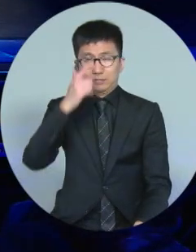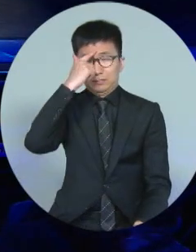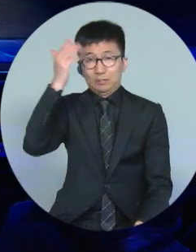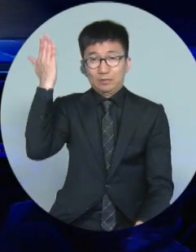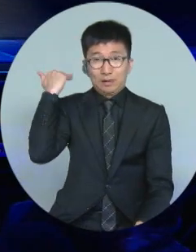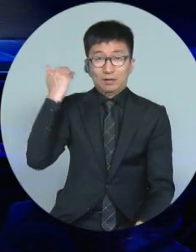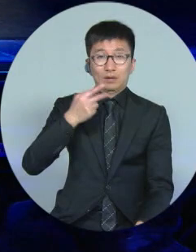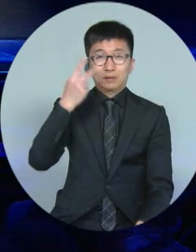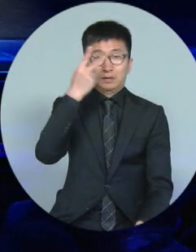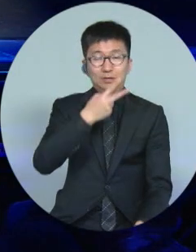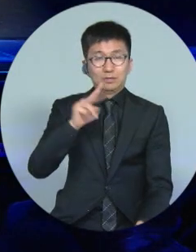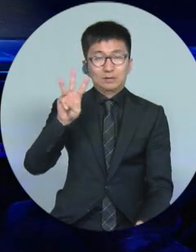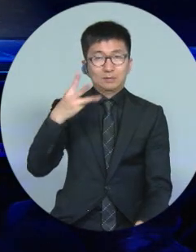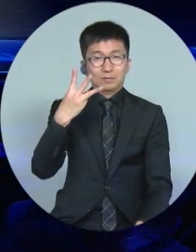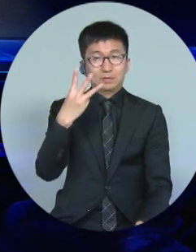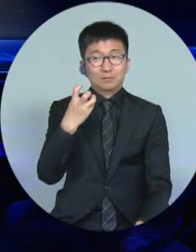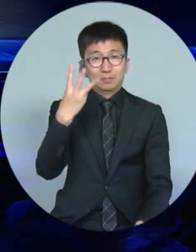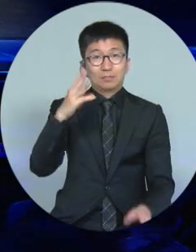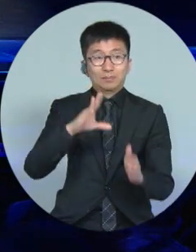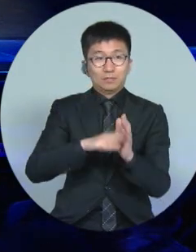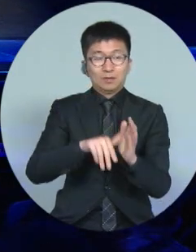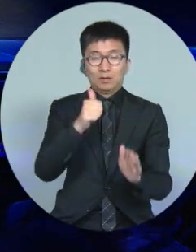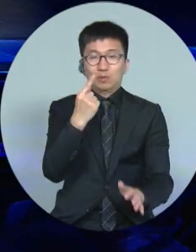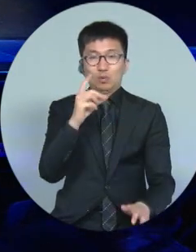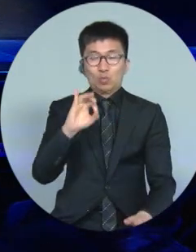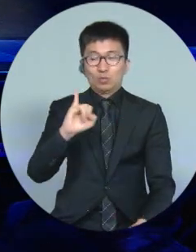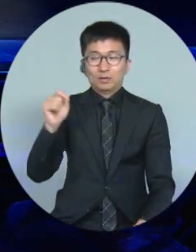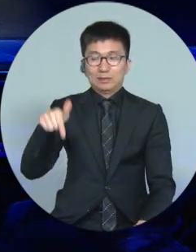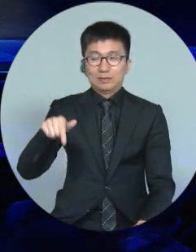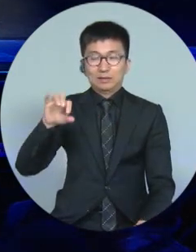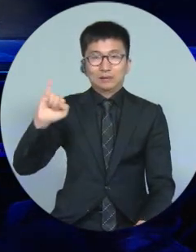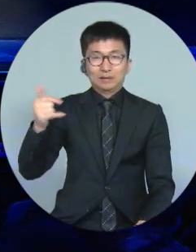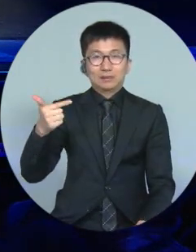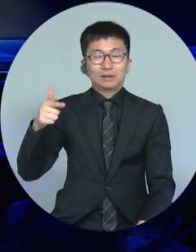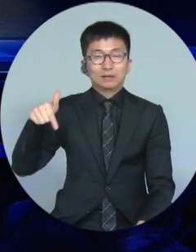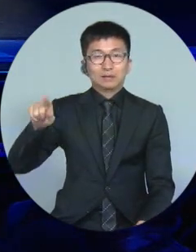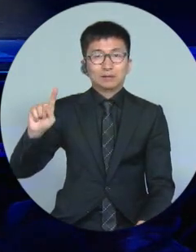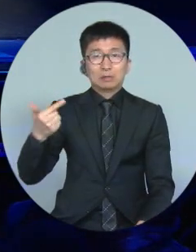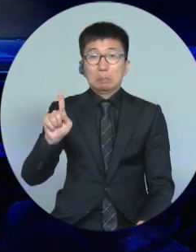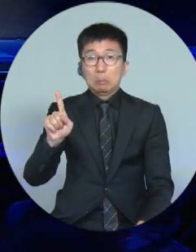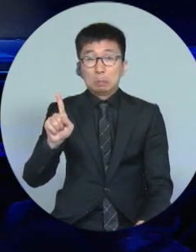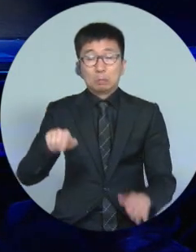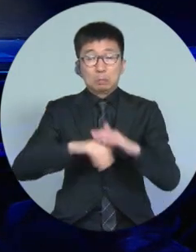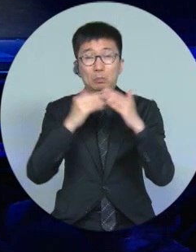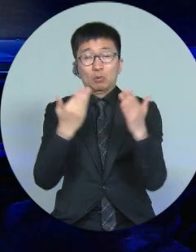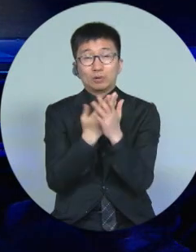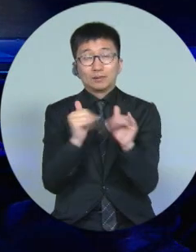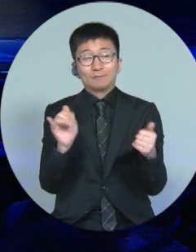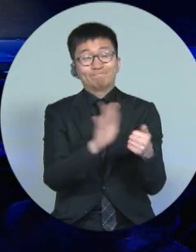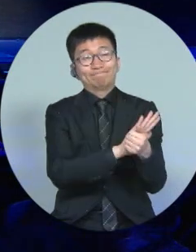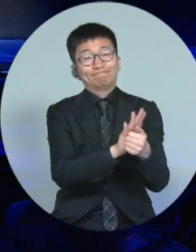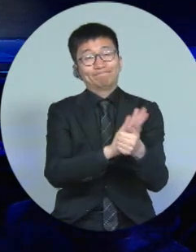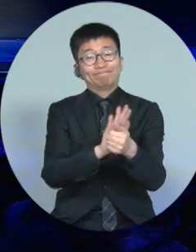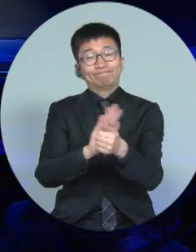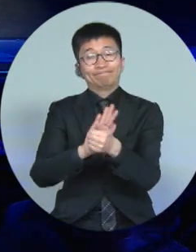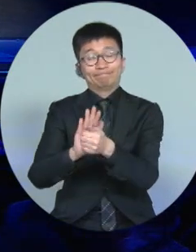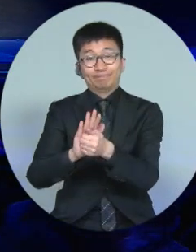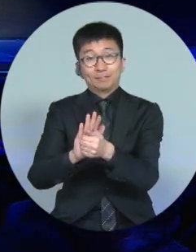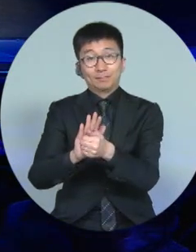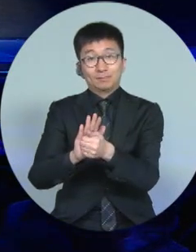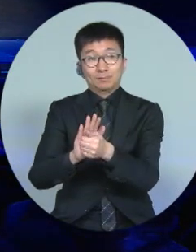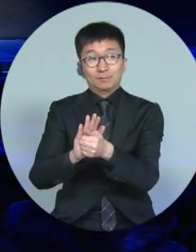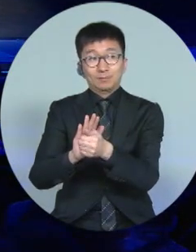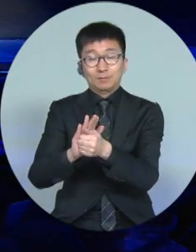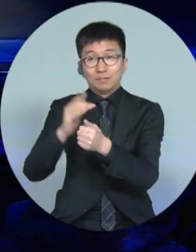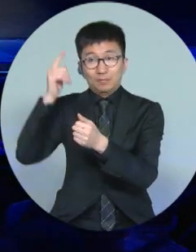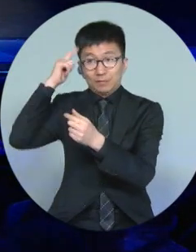Spreading community is spreading sharing. And I think you have a chance to